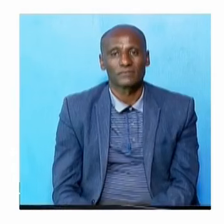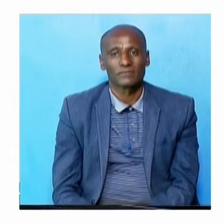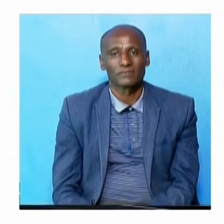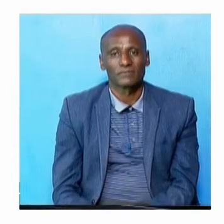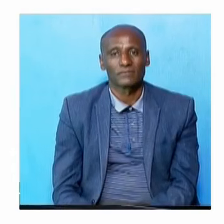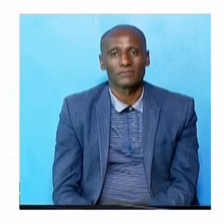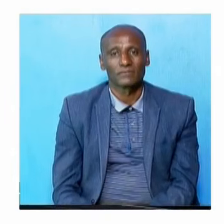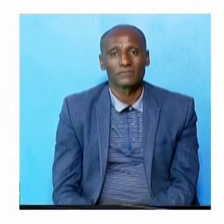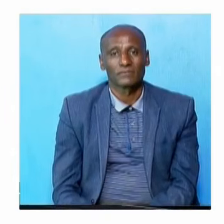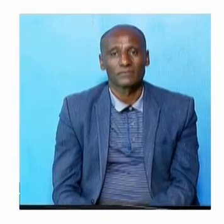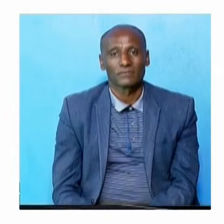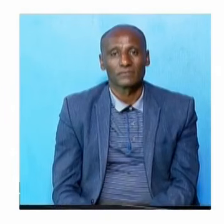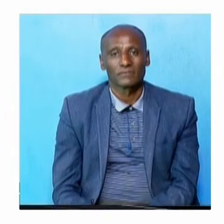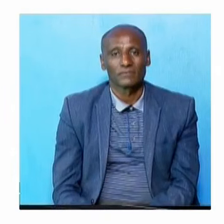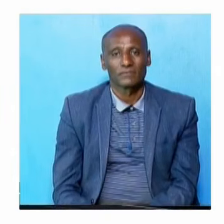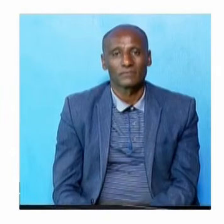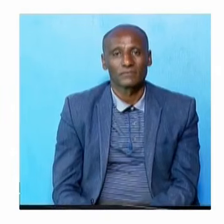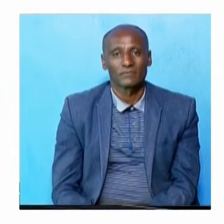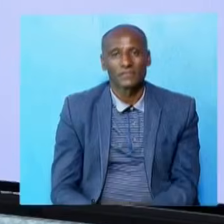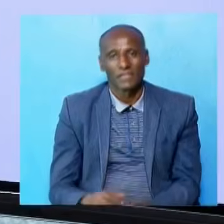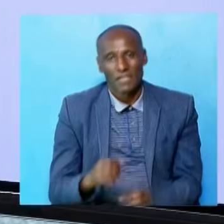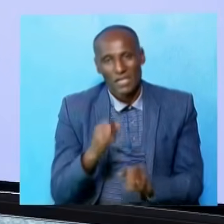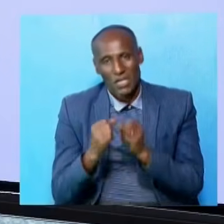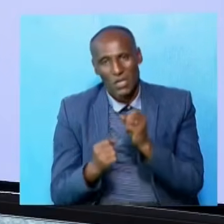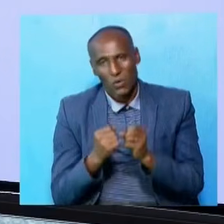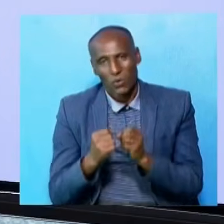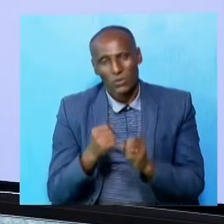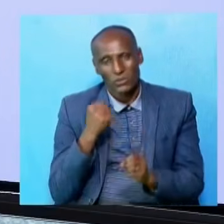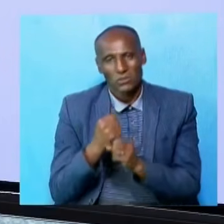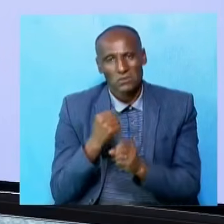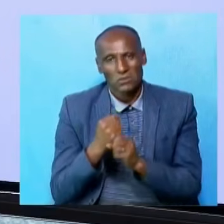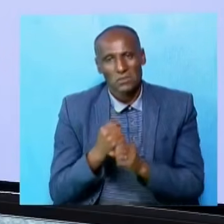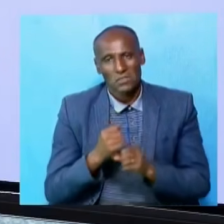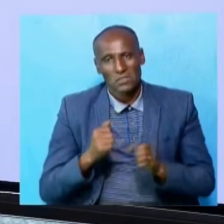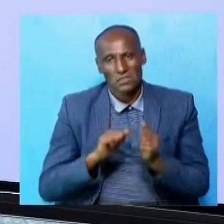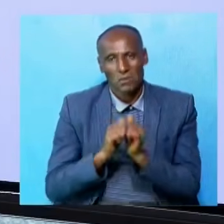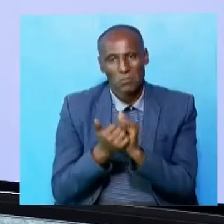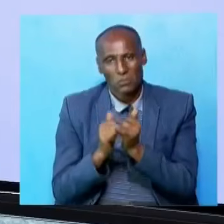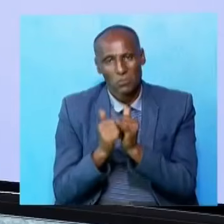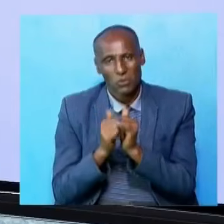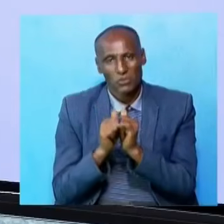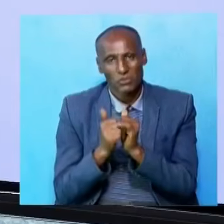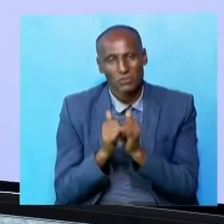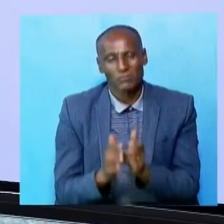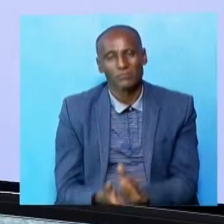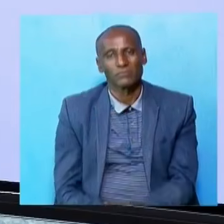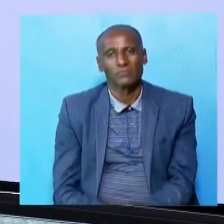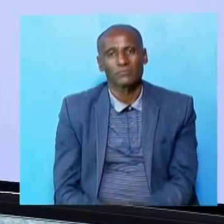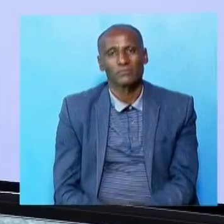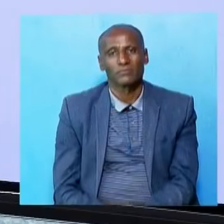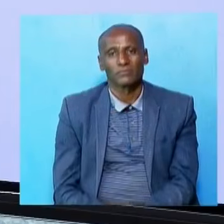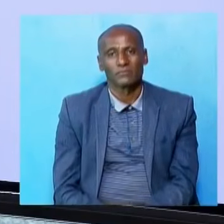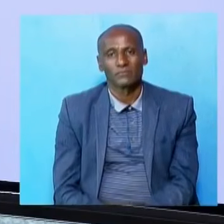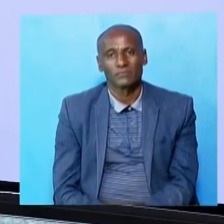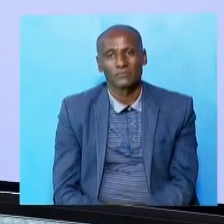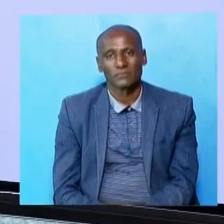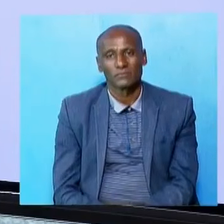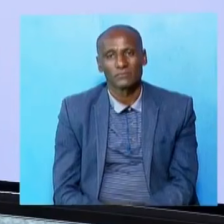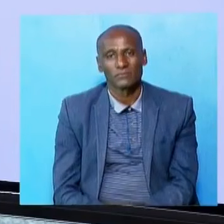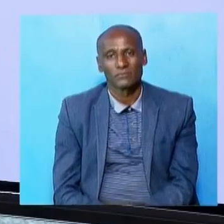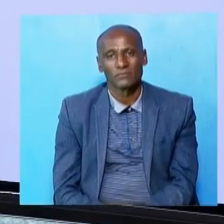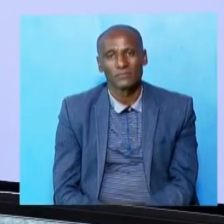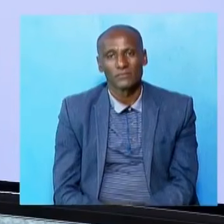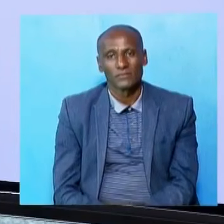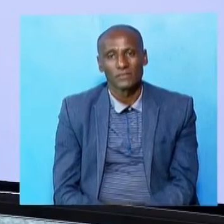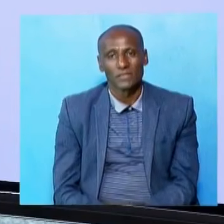That means he was moving, he was running and jogging, doing some exercises or what we call sport. How can you